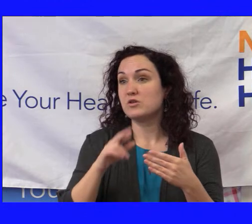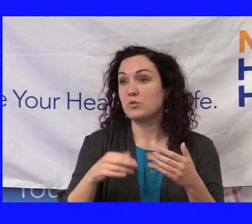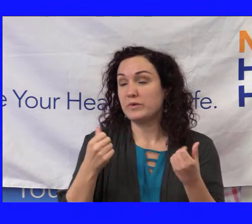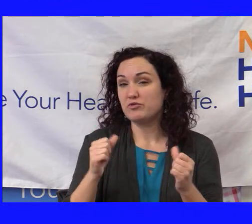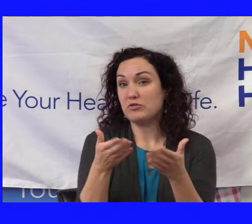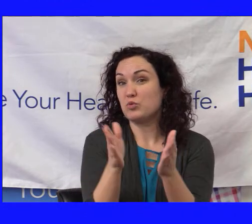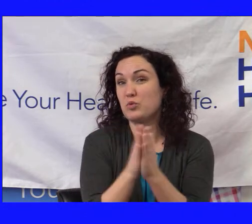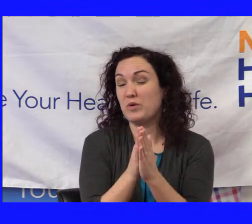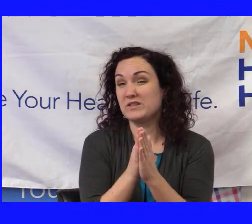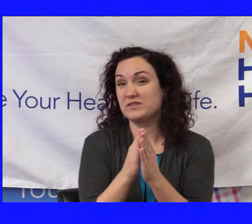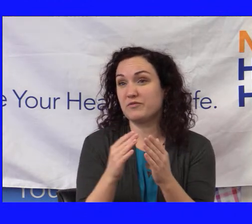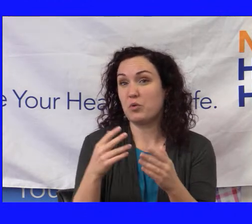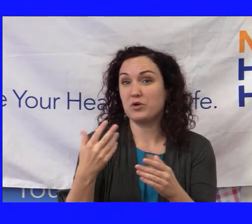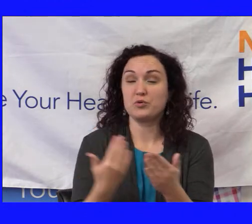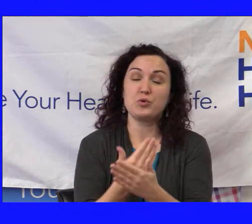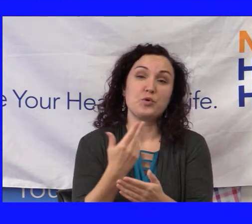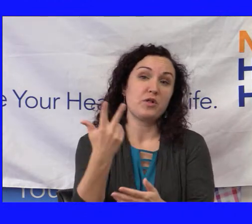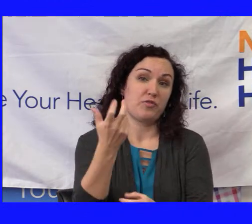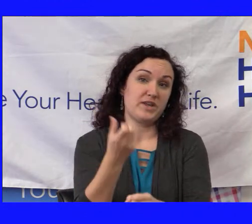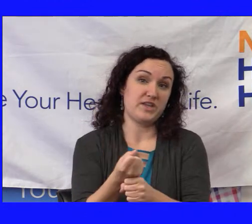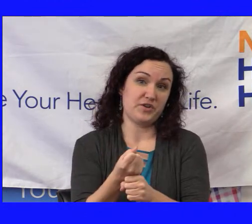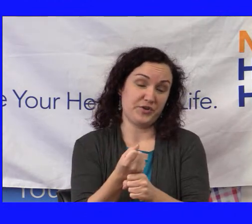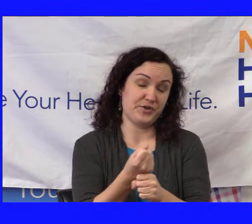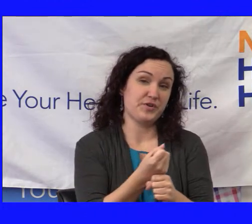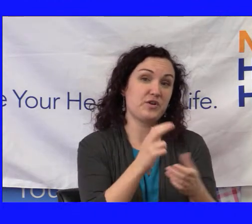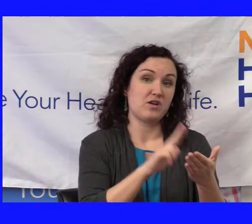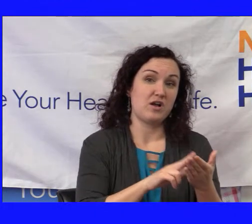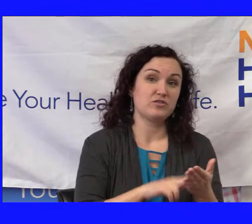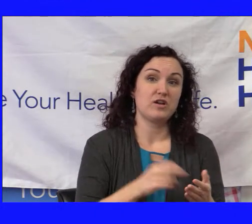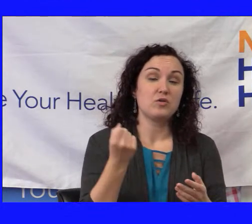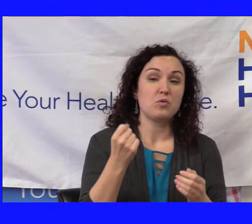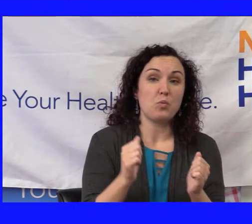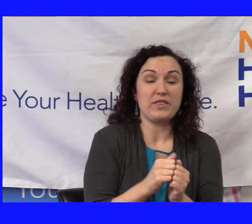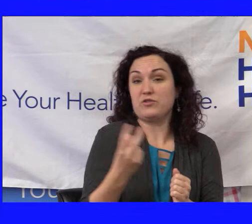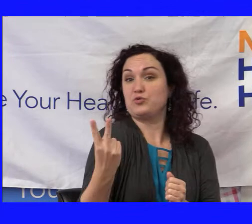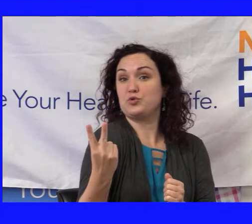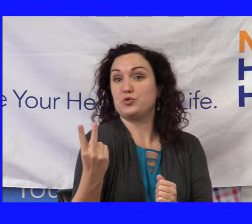the agreement for 3 years with 2 one-year options.